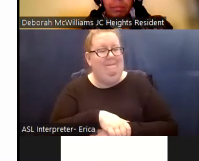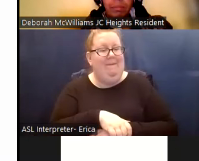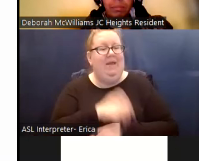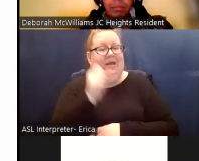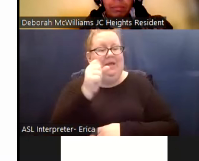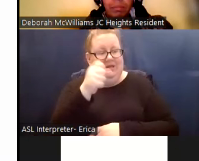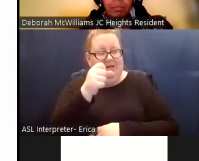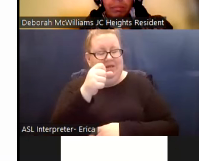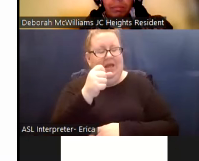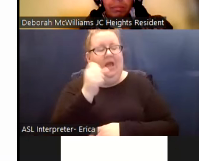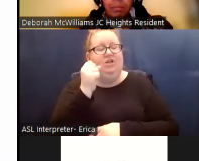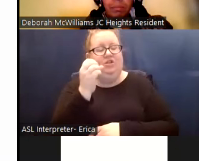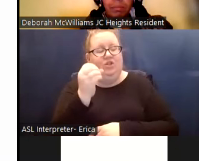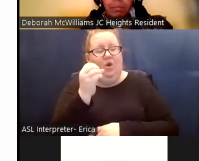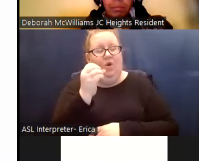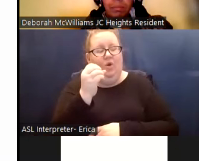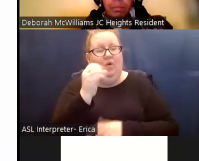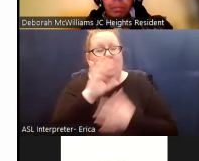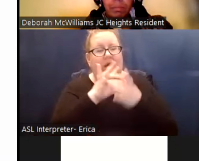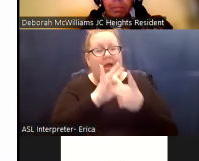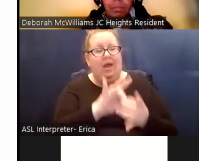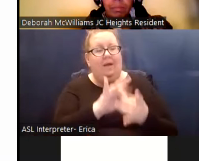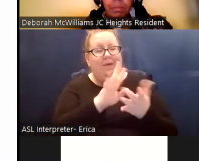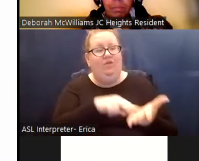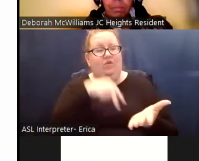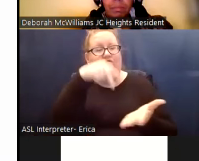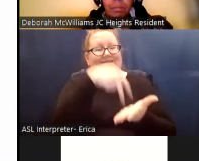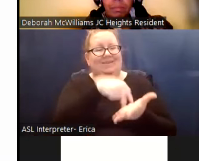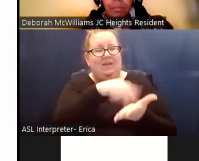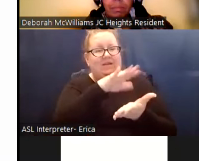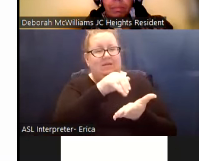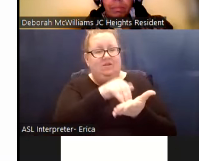Yeah, so about those resilience centers.